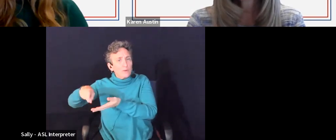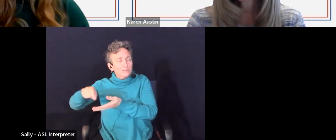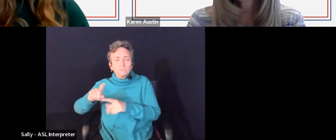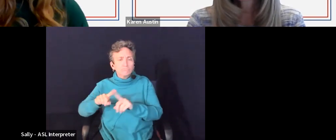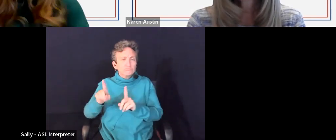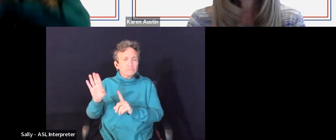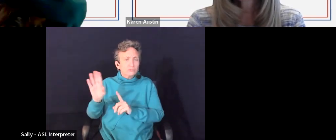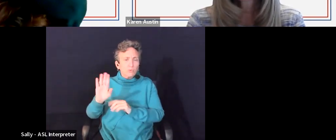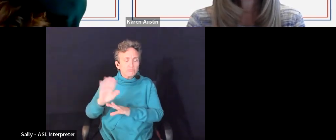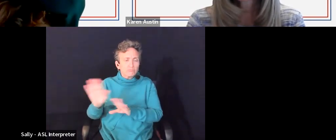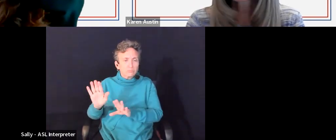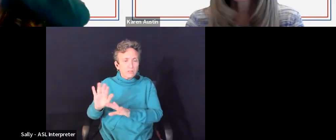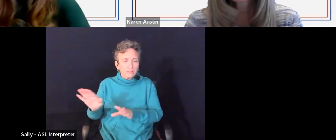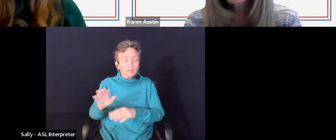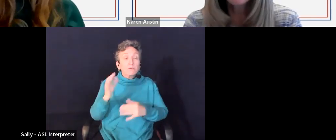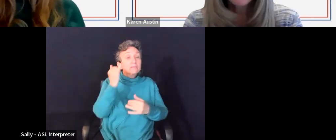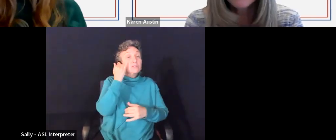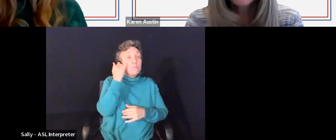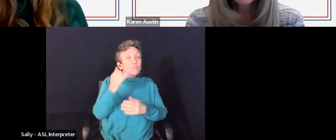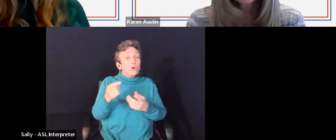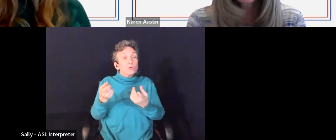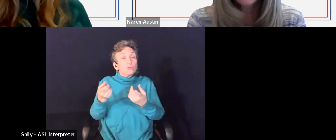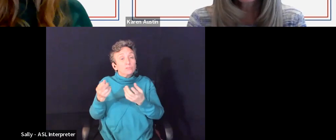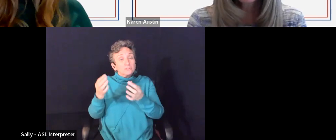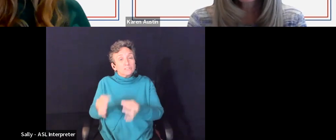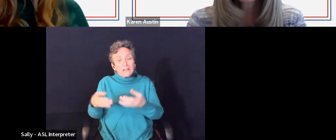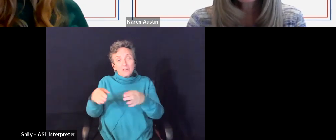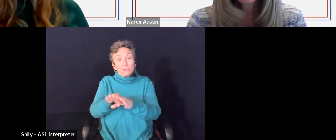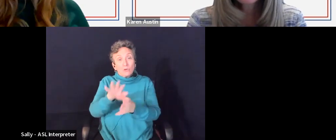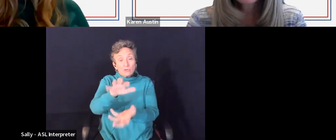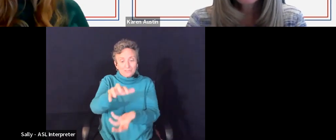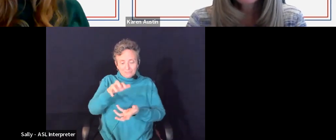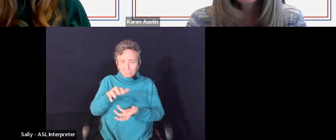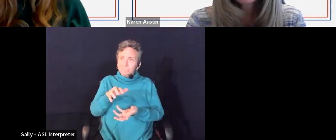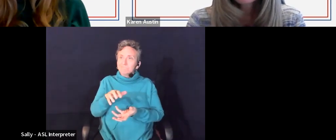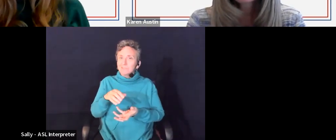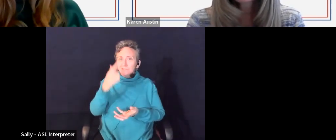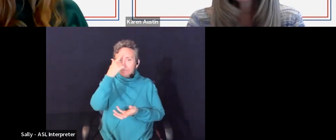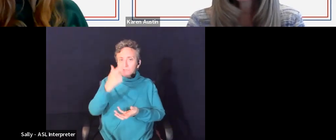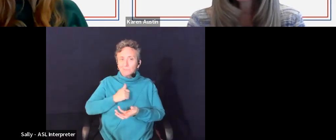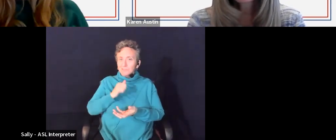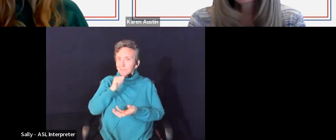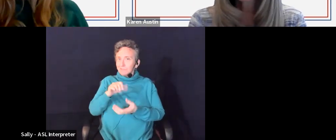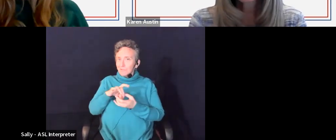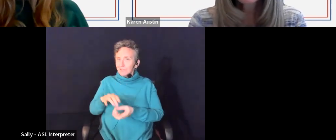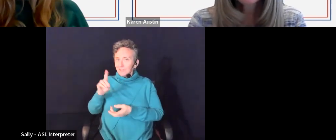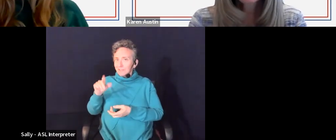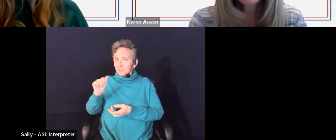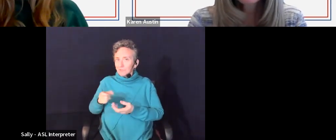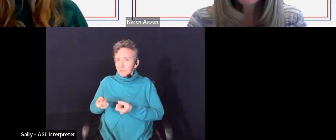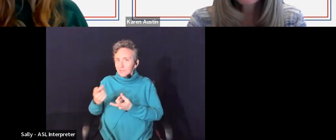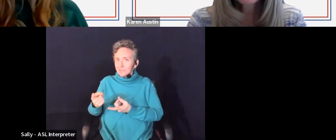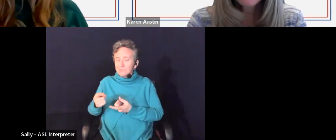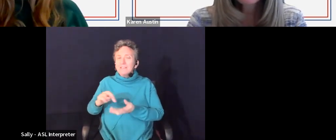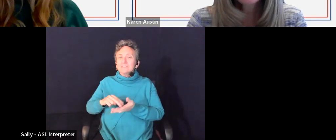and, just do something else with it, not a qualified disability expense, then that's what's going to